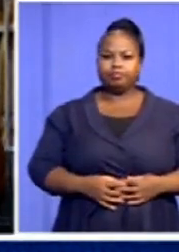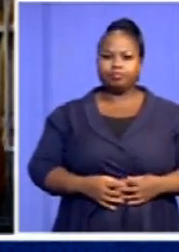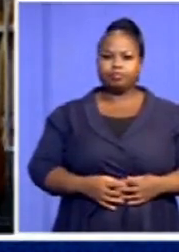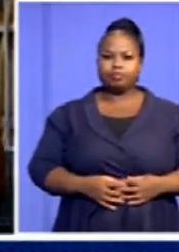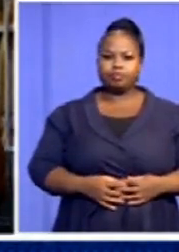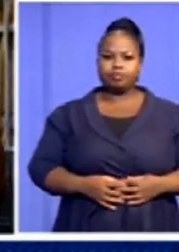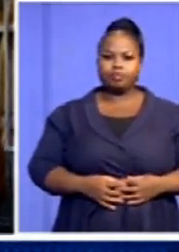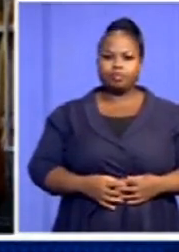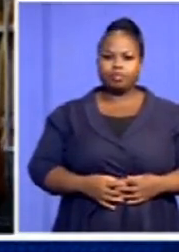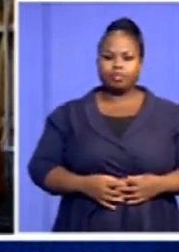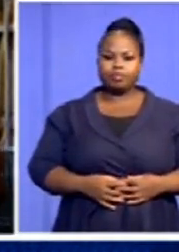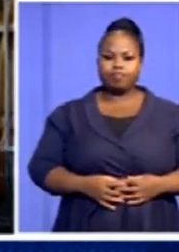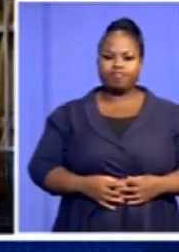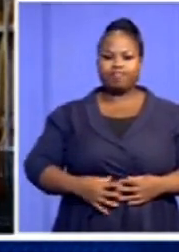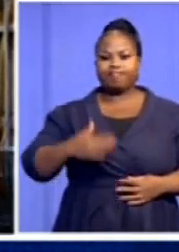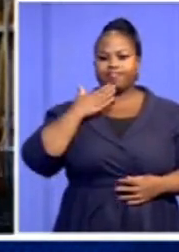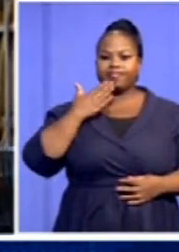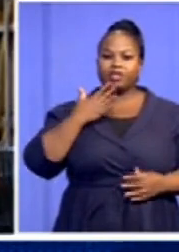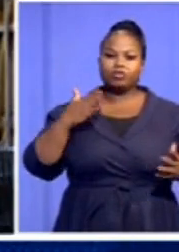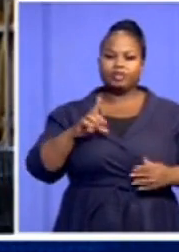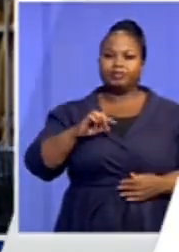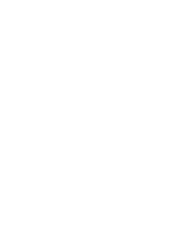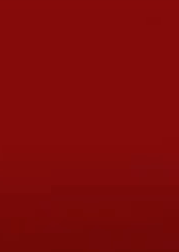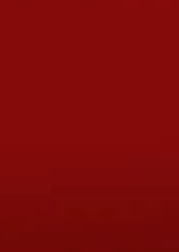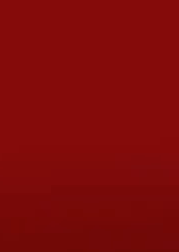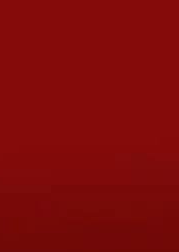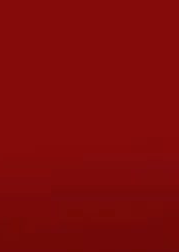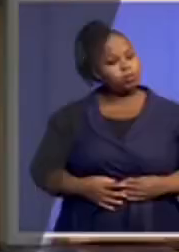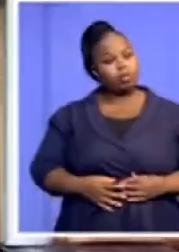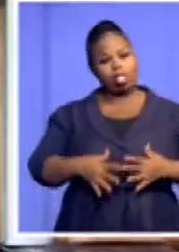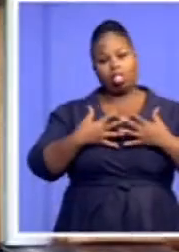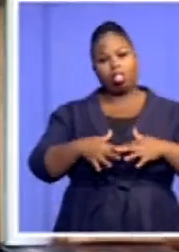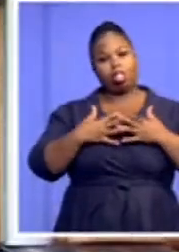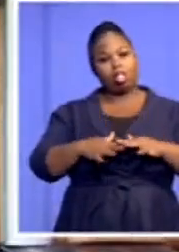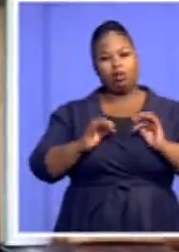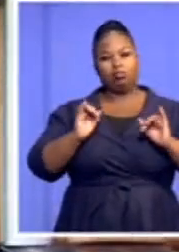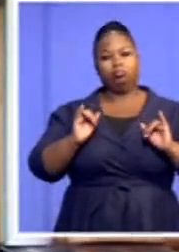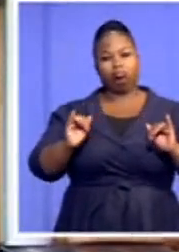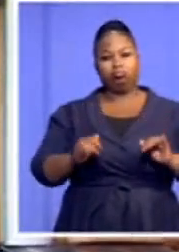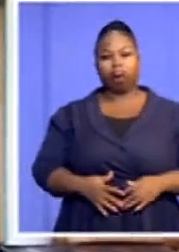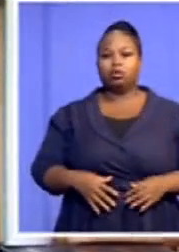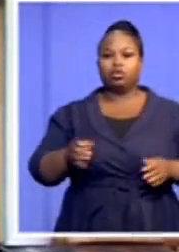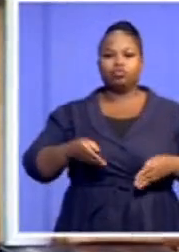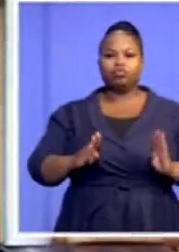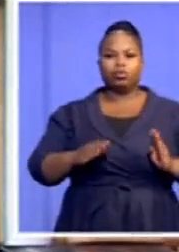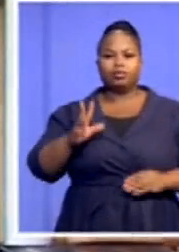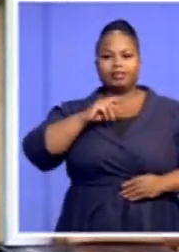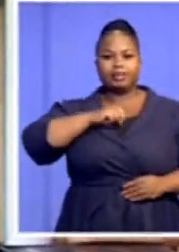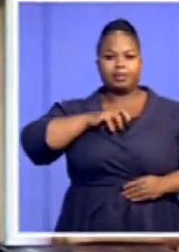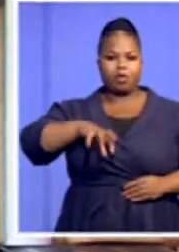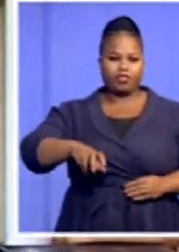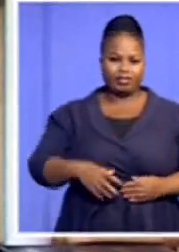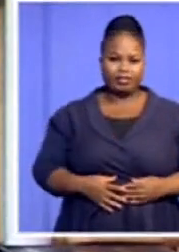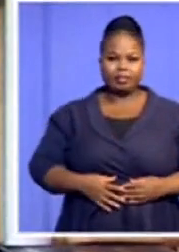Thank you so much, Desiree. I mean, it's been utter chaos and devastation on the roads in KwaZulu-Natal. We've had to